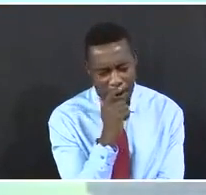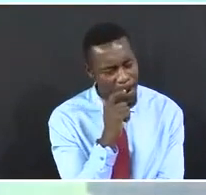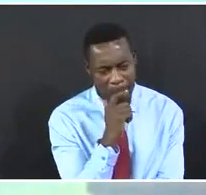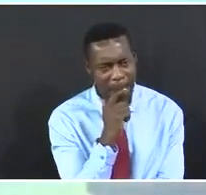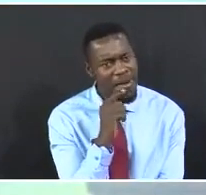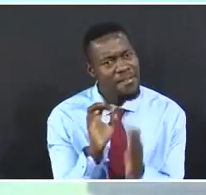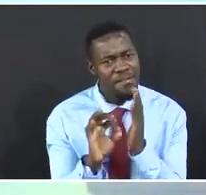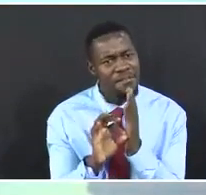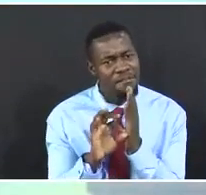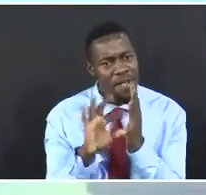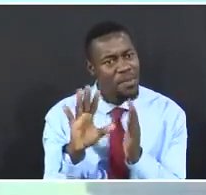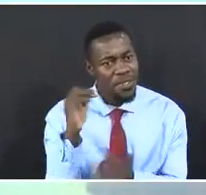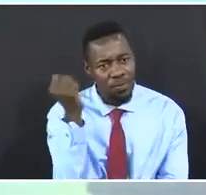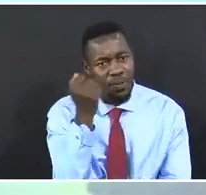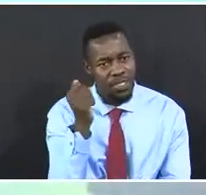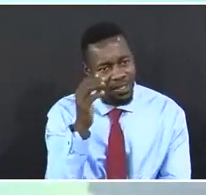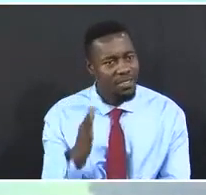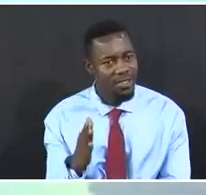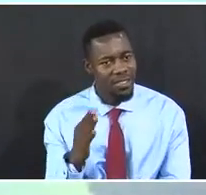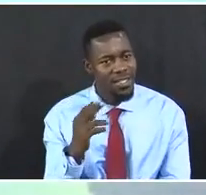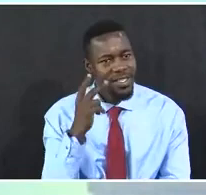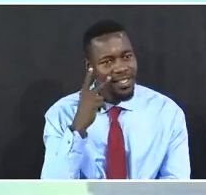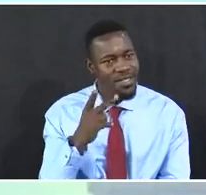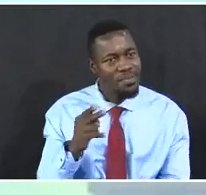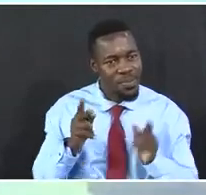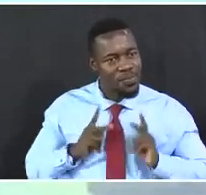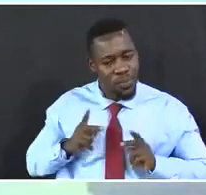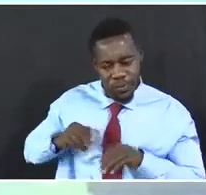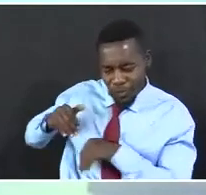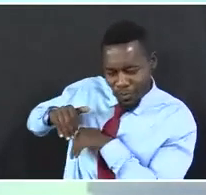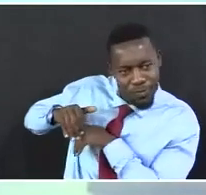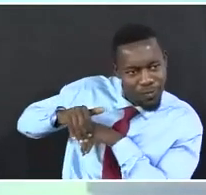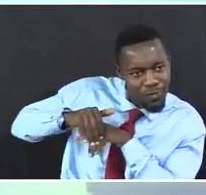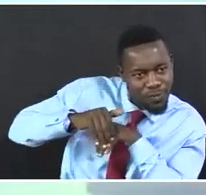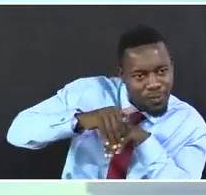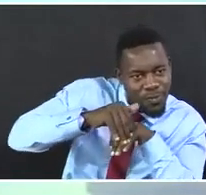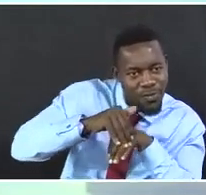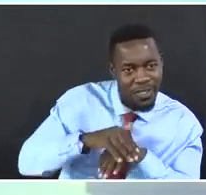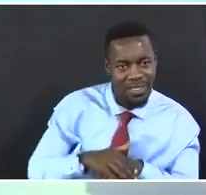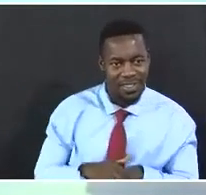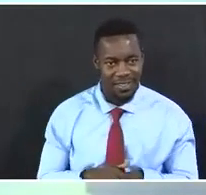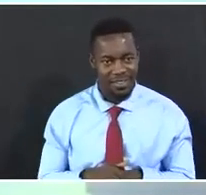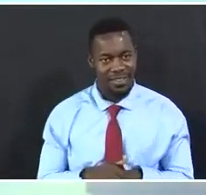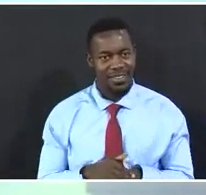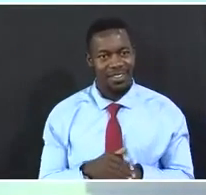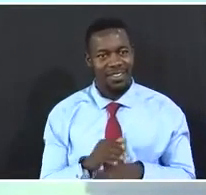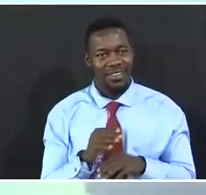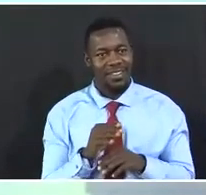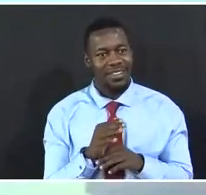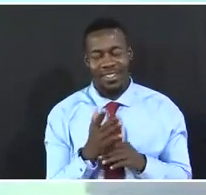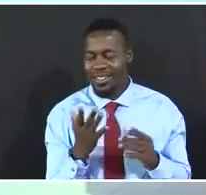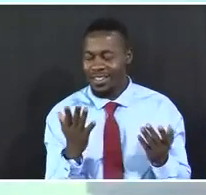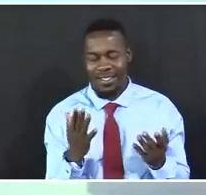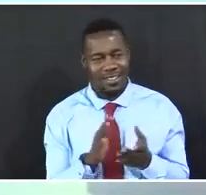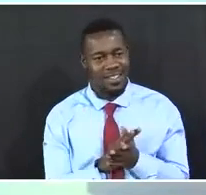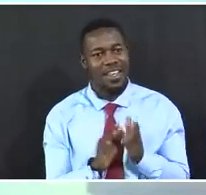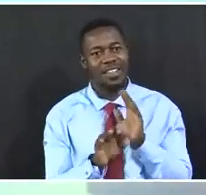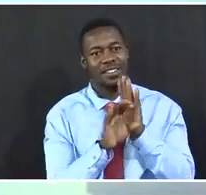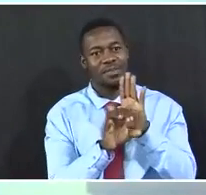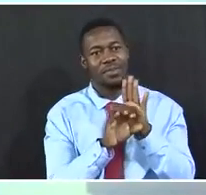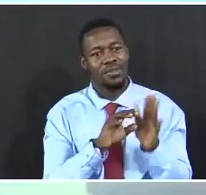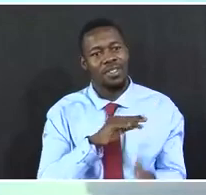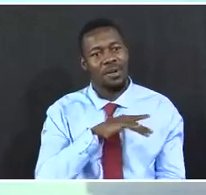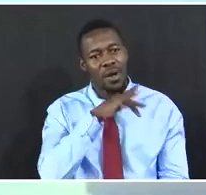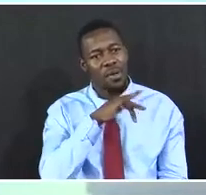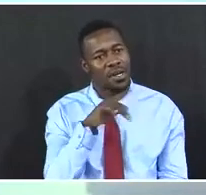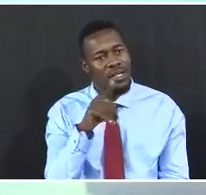You just wonder. People are literally worshipping politicians. Why? Because they want jobs, they want money out of